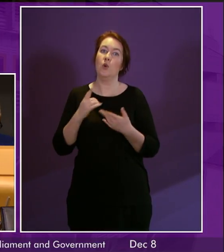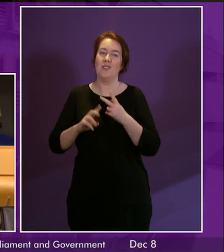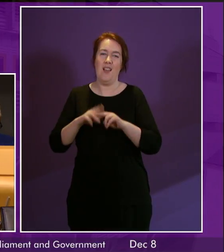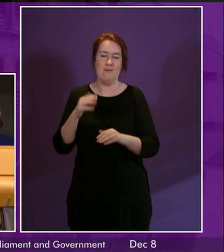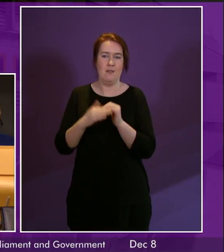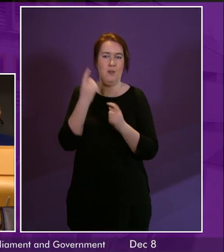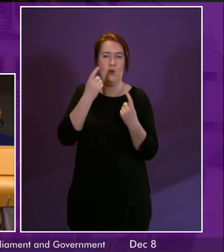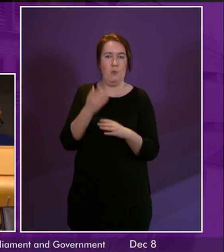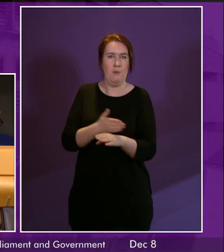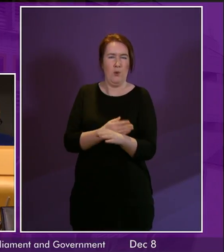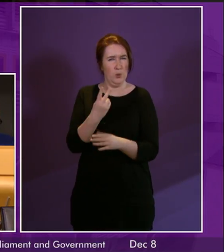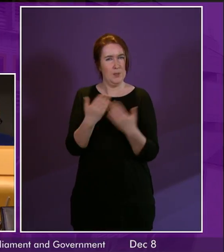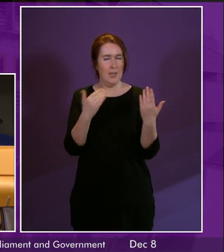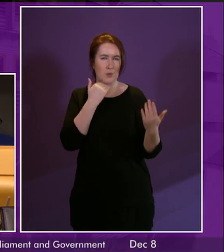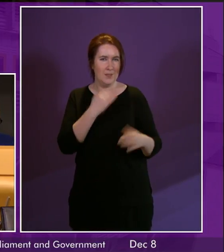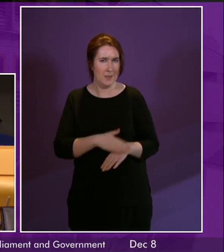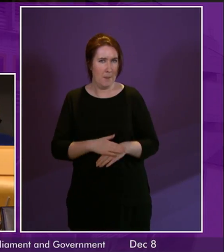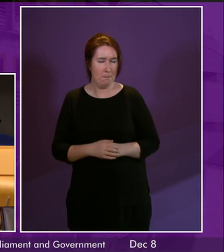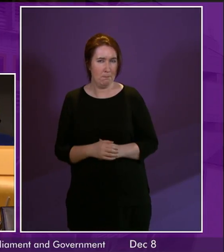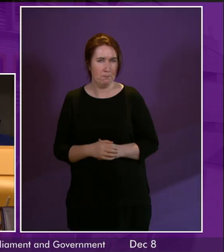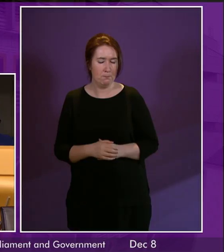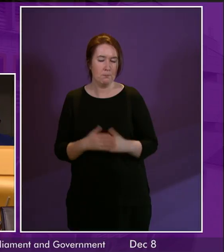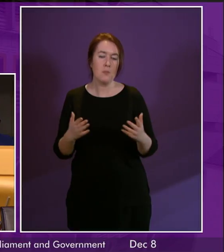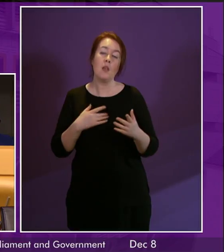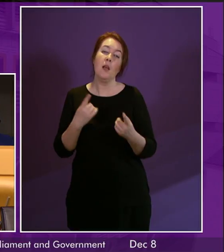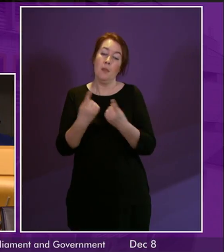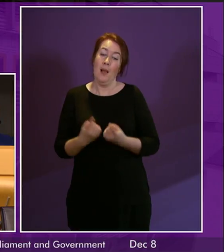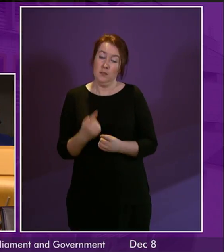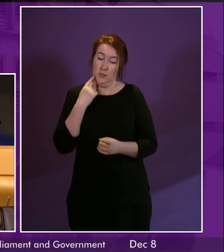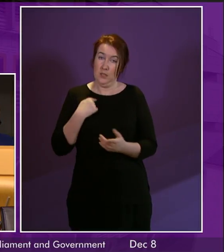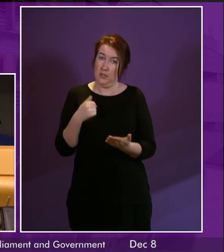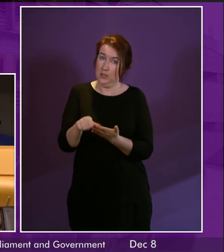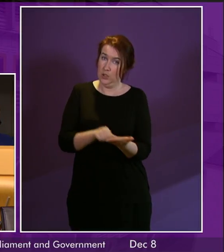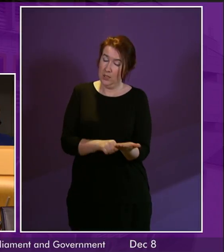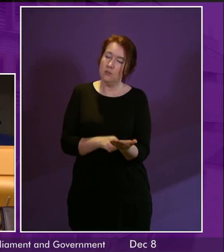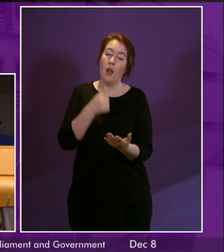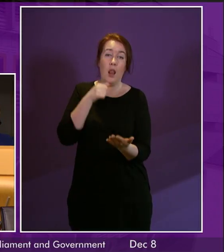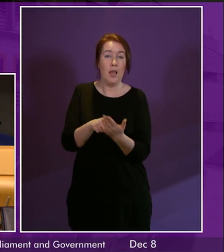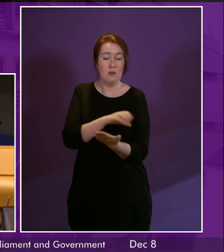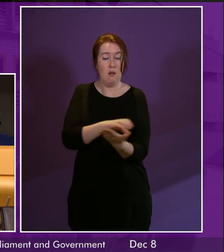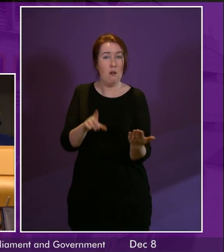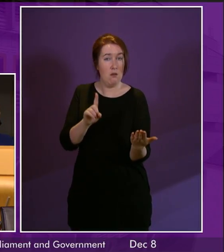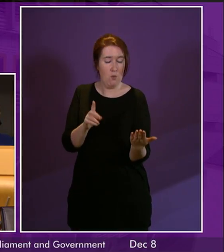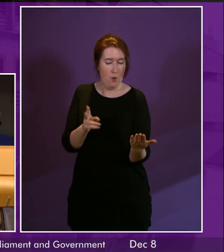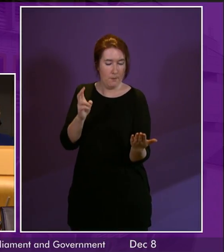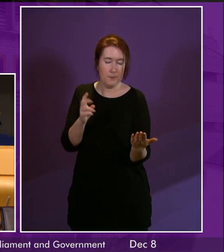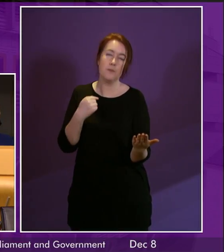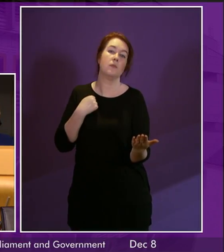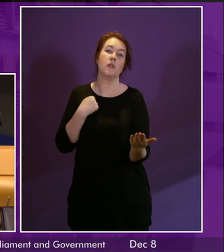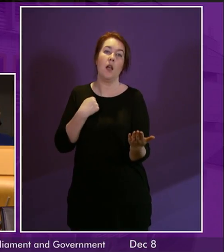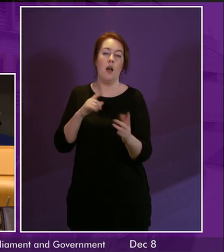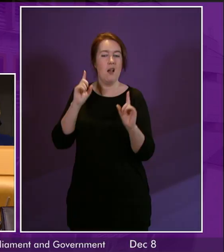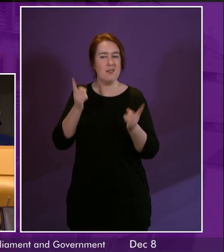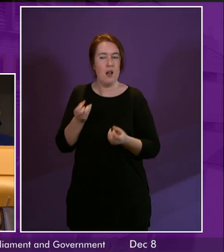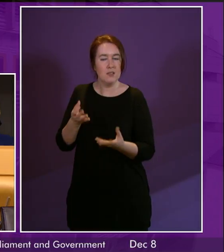previously considered it. And in the matters on yesterday's agenda, what the letter says is, although I am unable to provide